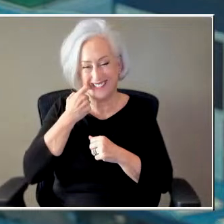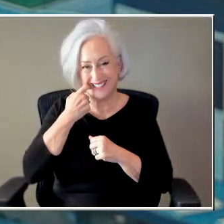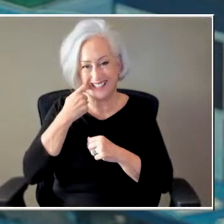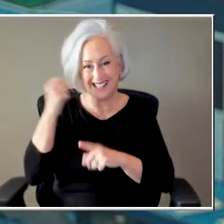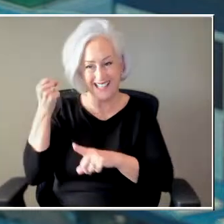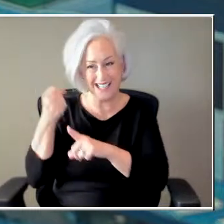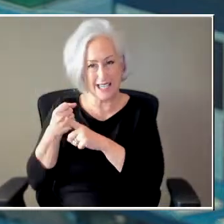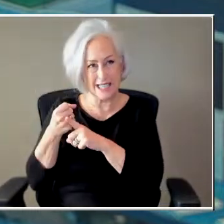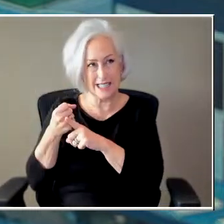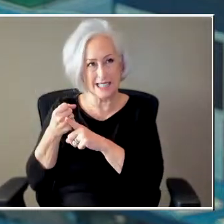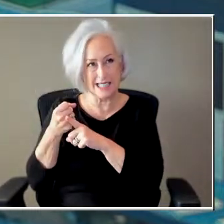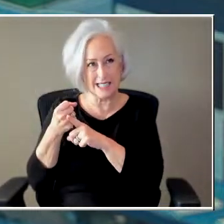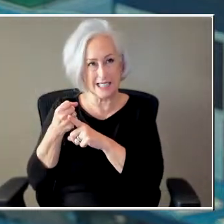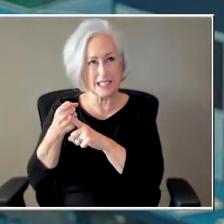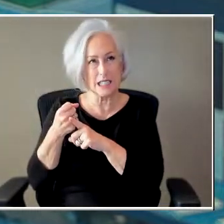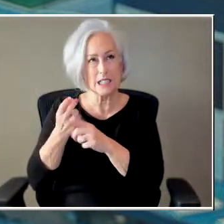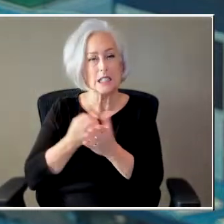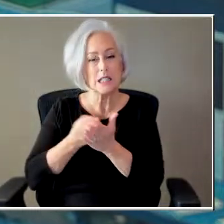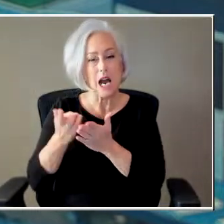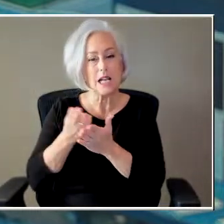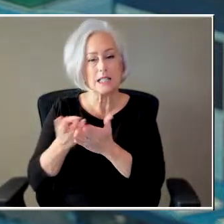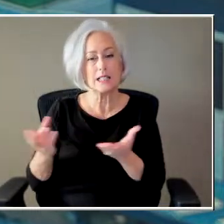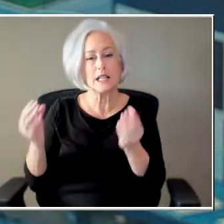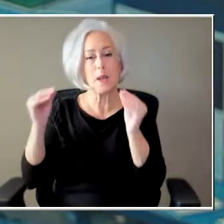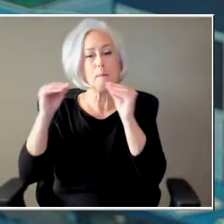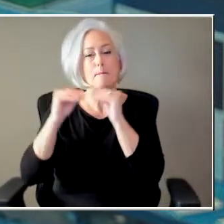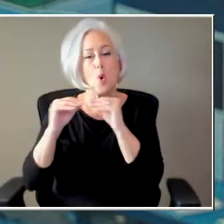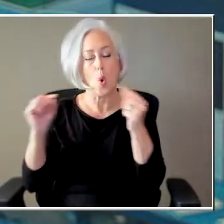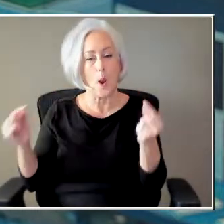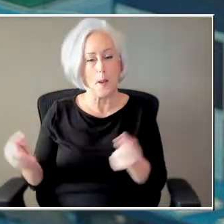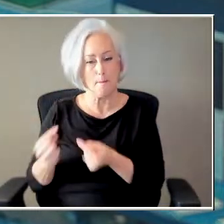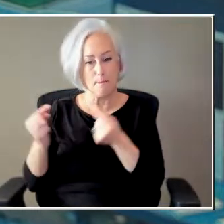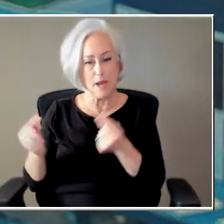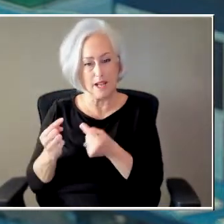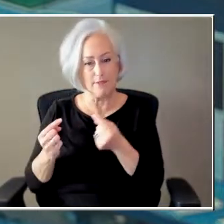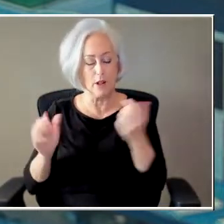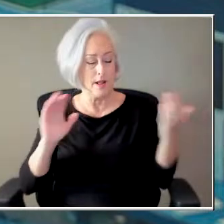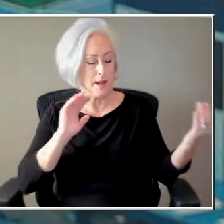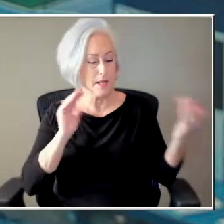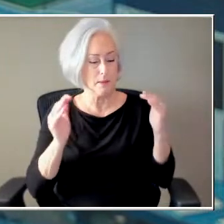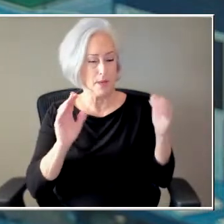was honestly more painful than the initial kidney failure.